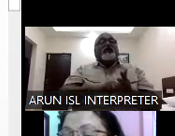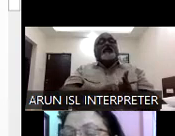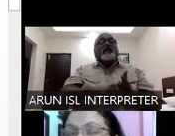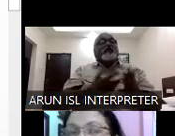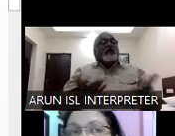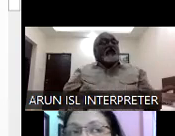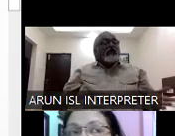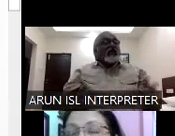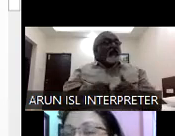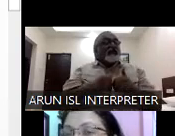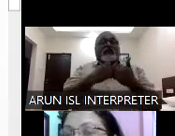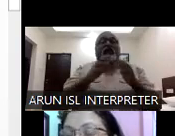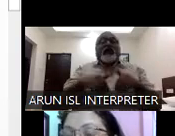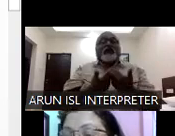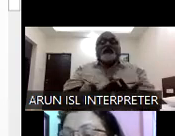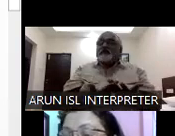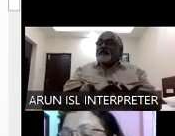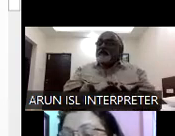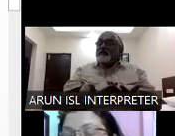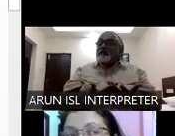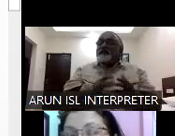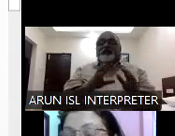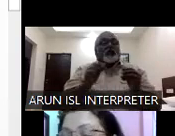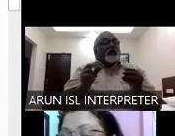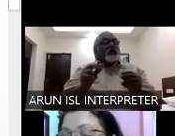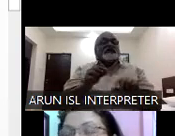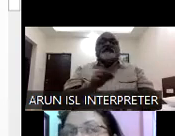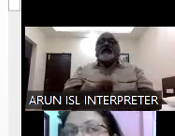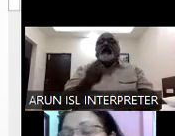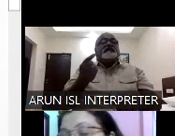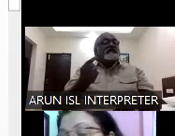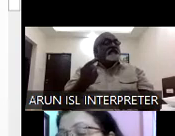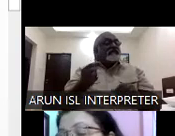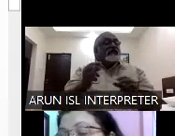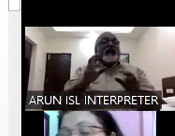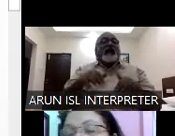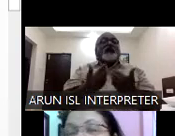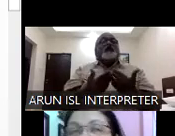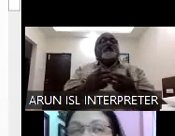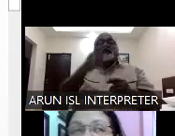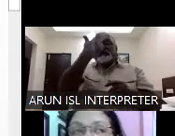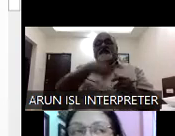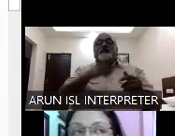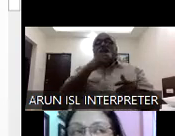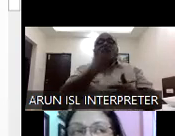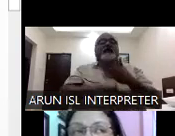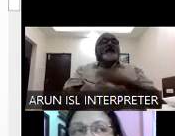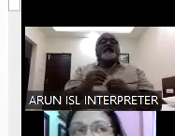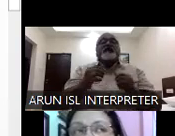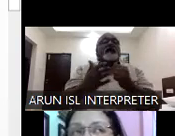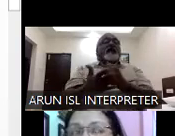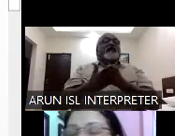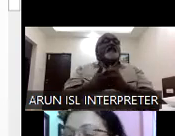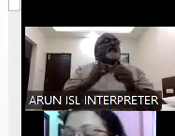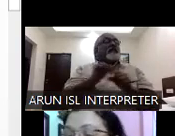external sources, without any opportunities, without any facilities, how the persons with disability will function?